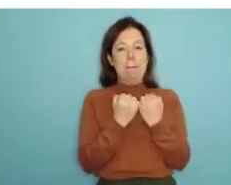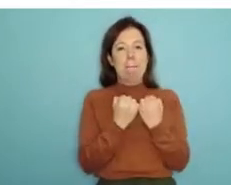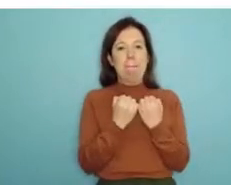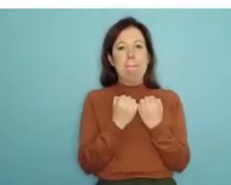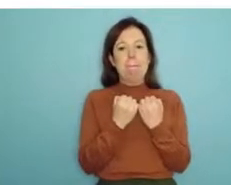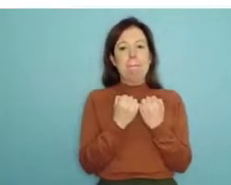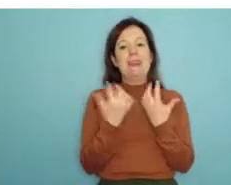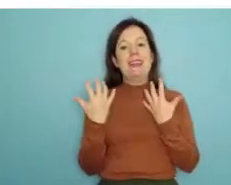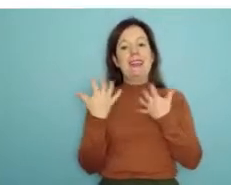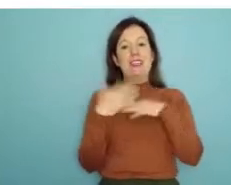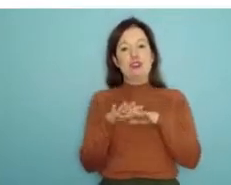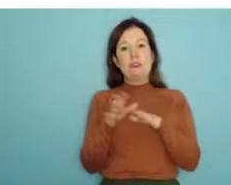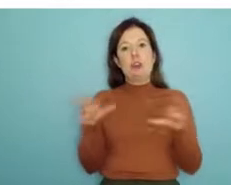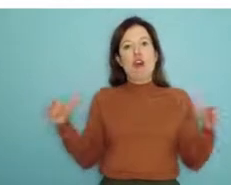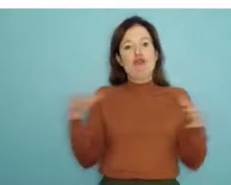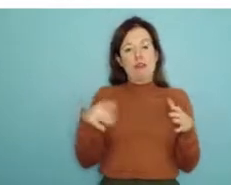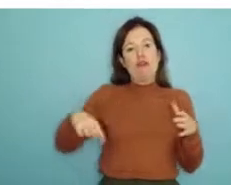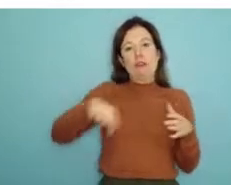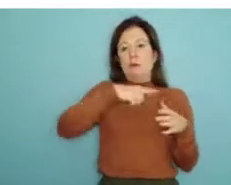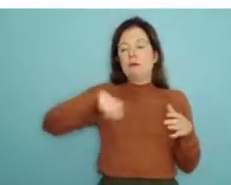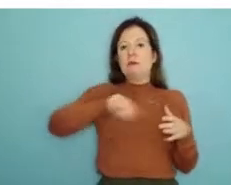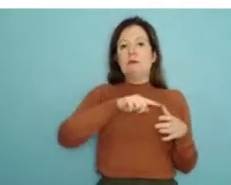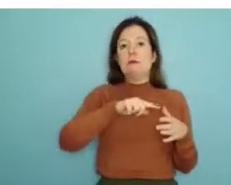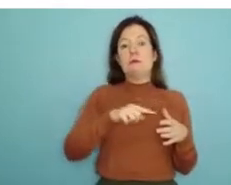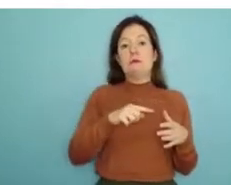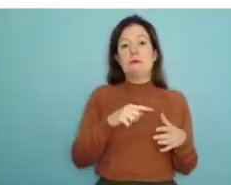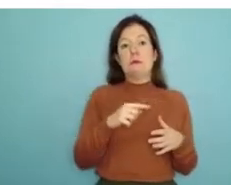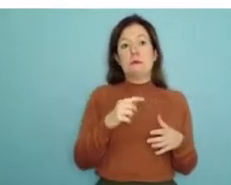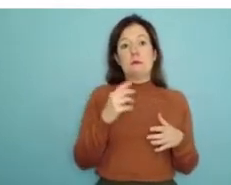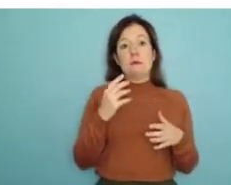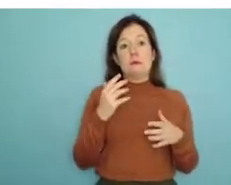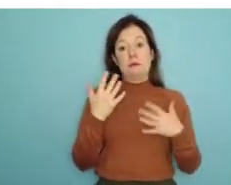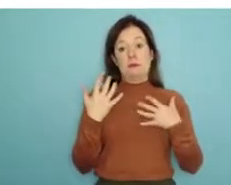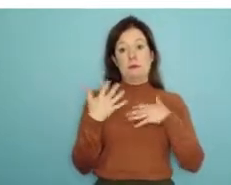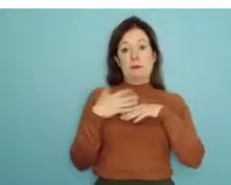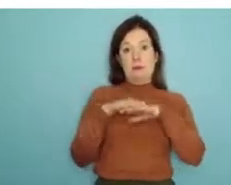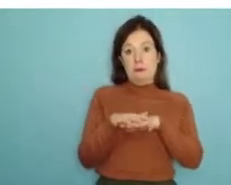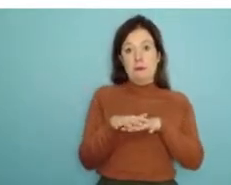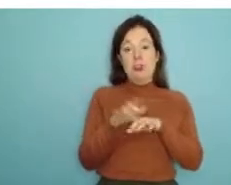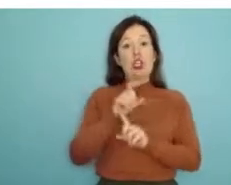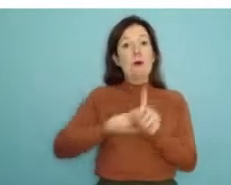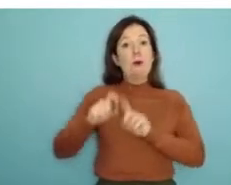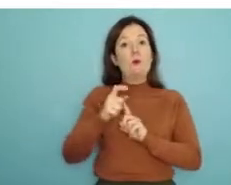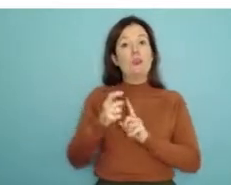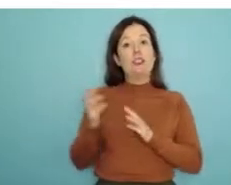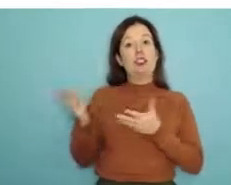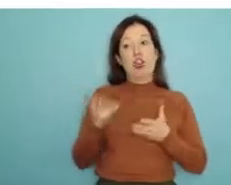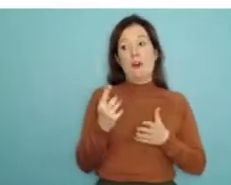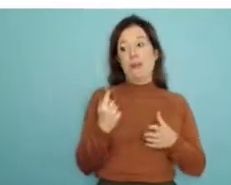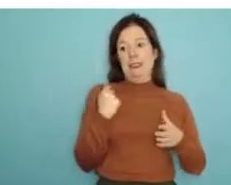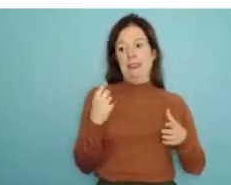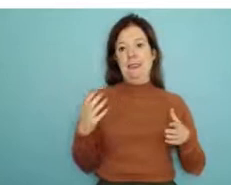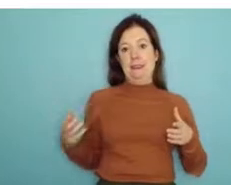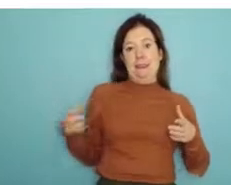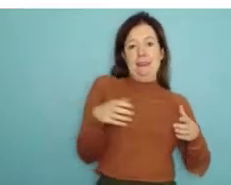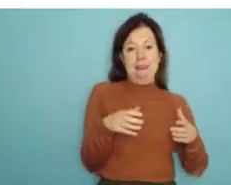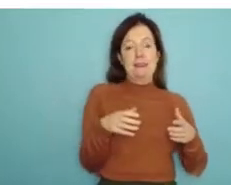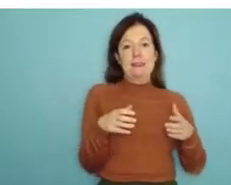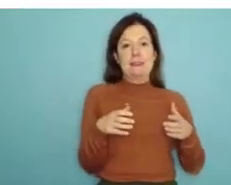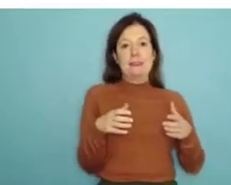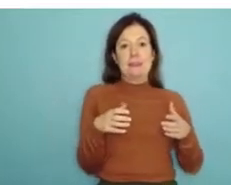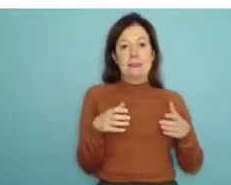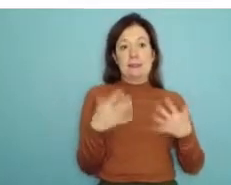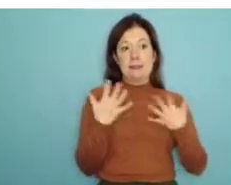integrated directorate. And when we came together and took on the community services that we took on as part of that